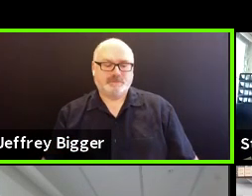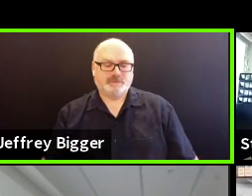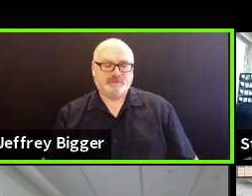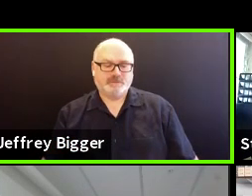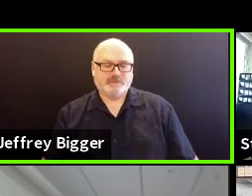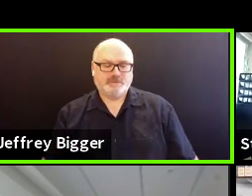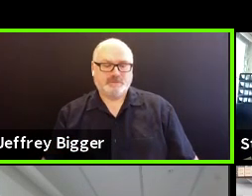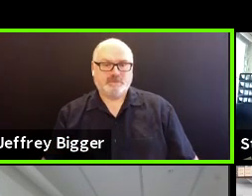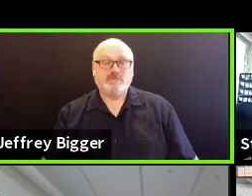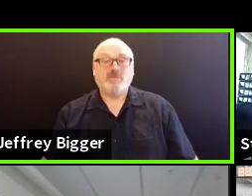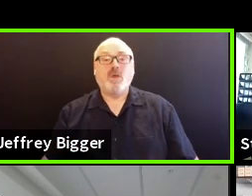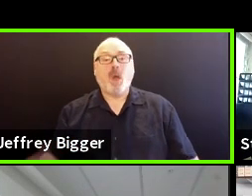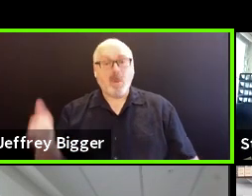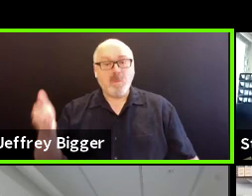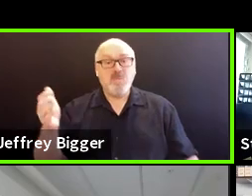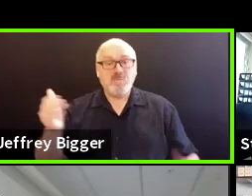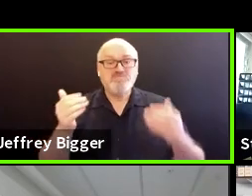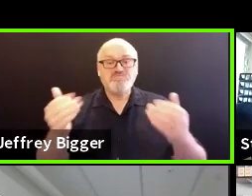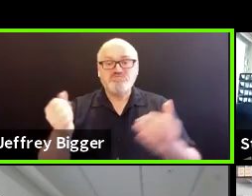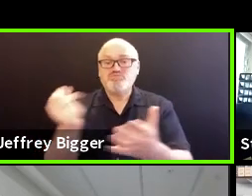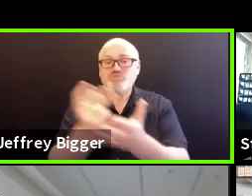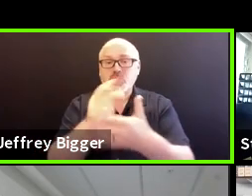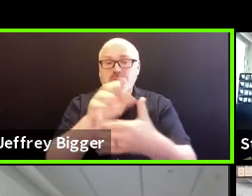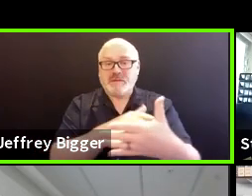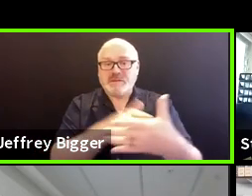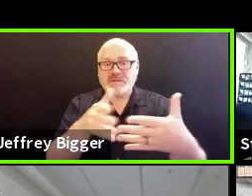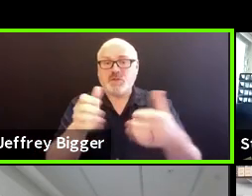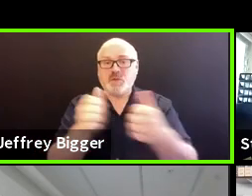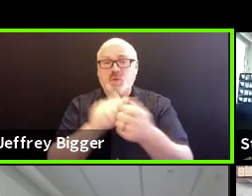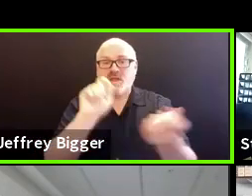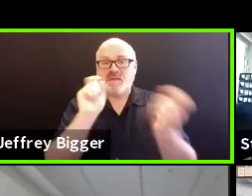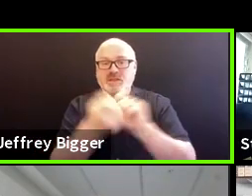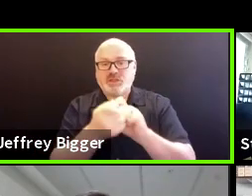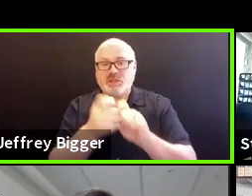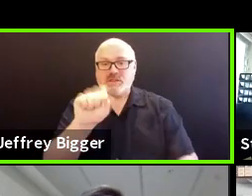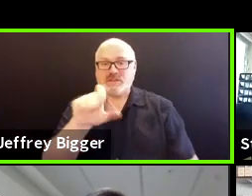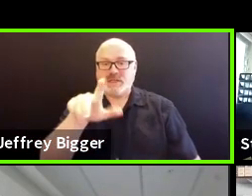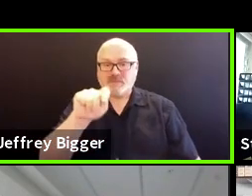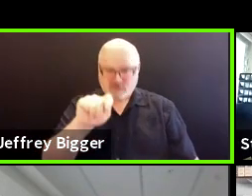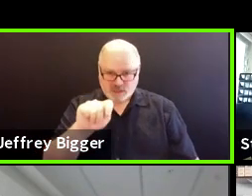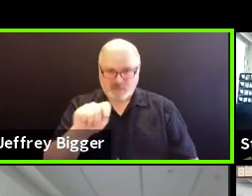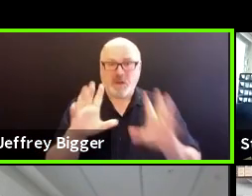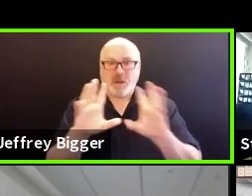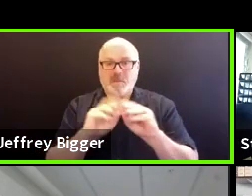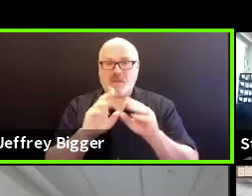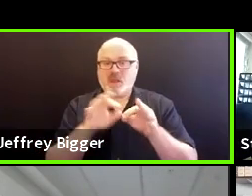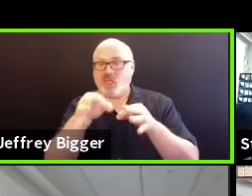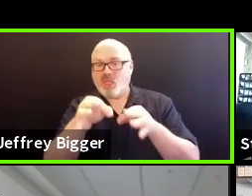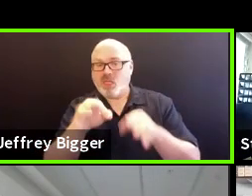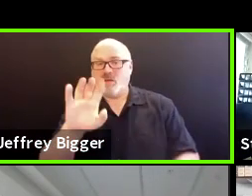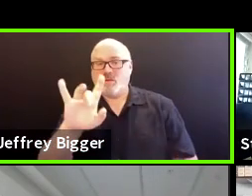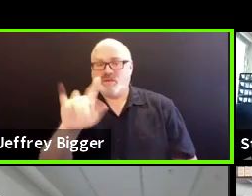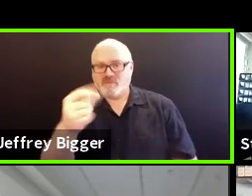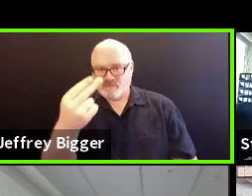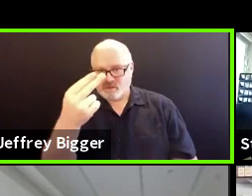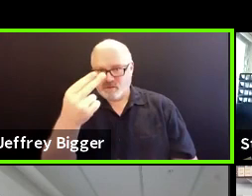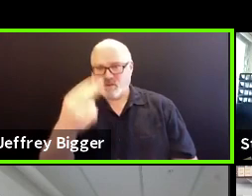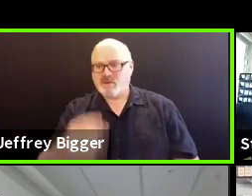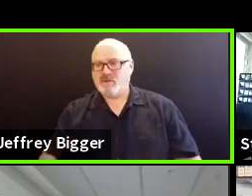I move we approve the schedule with the change of the September meeting to the 25th.